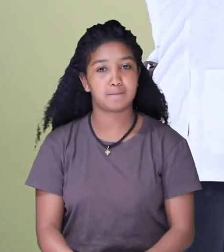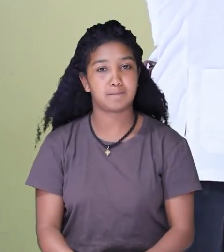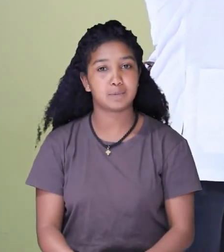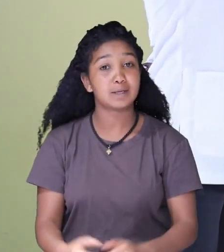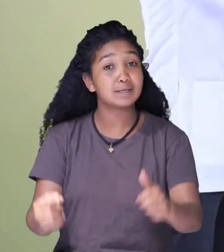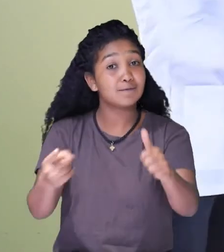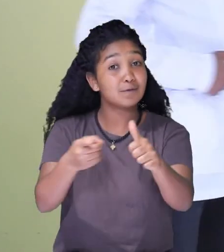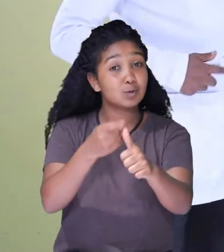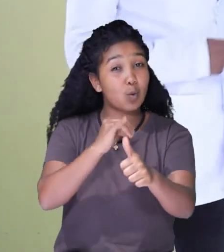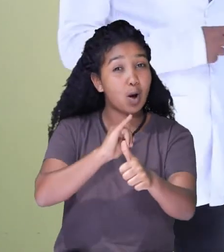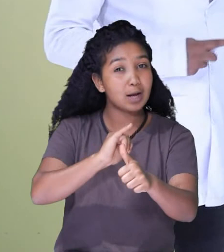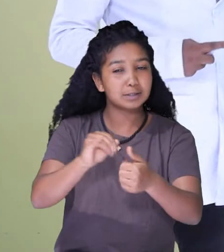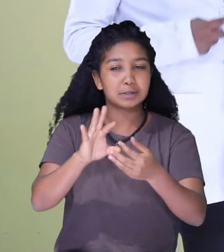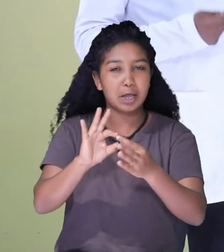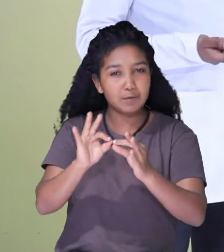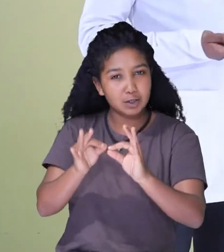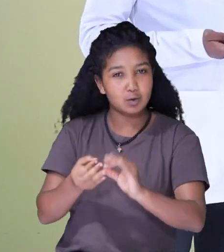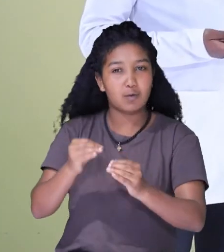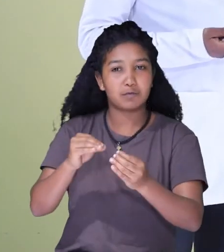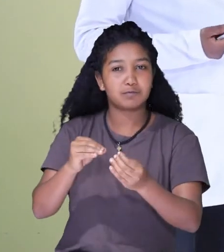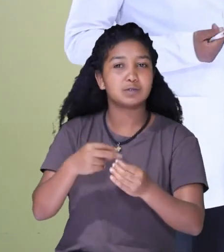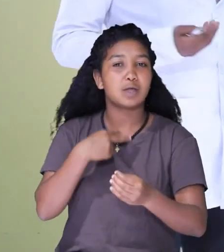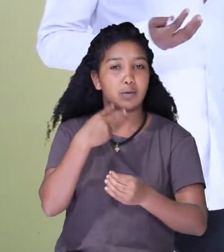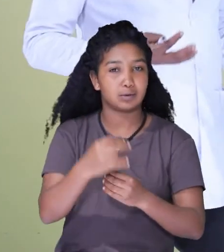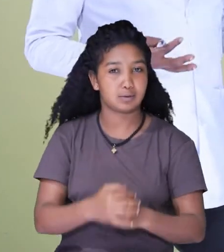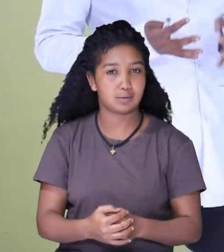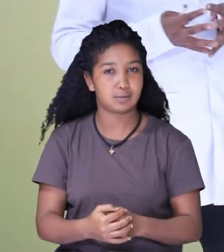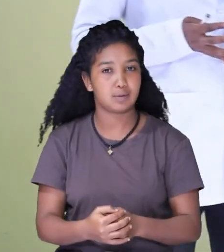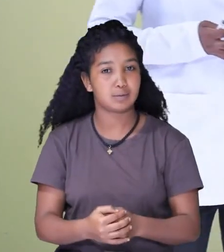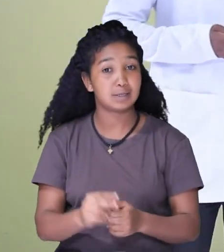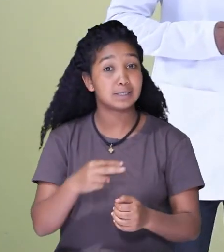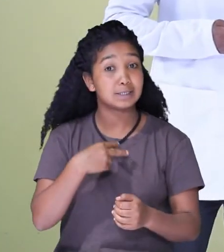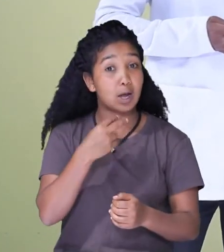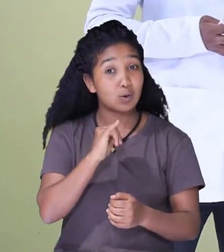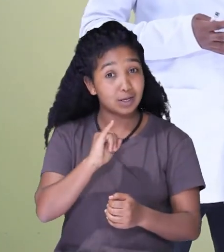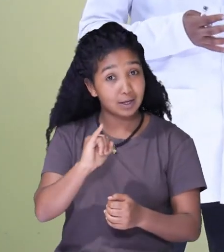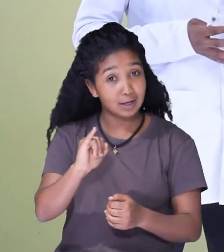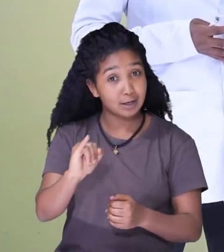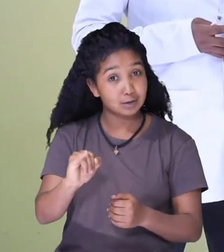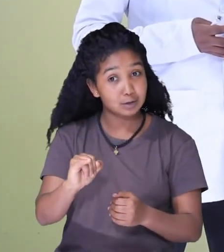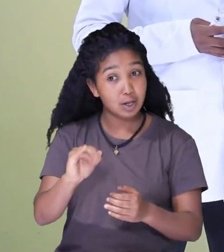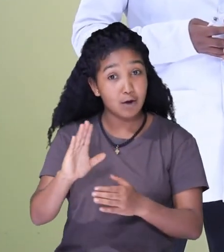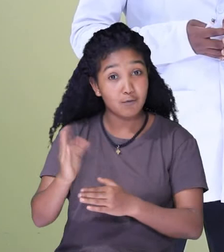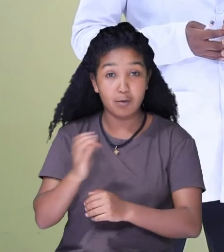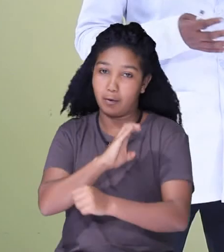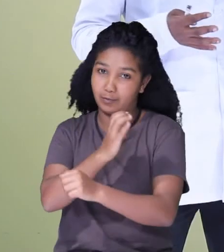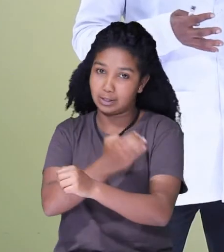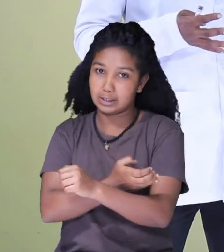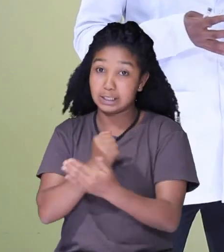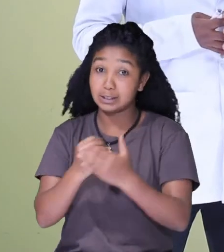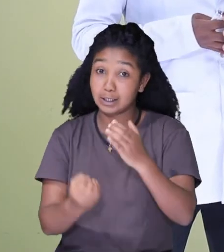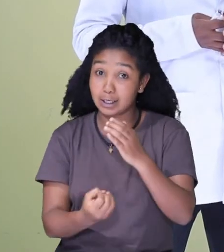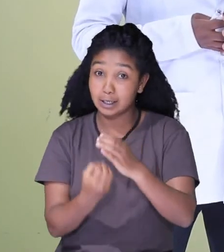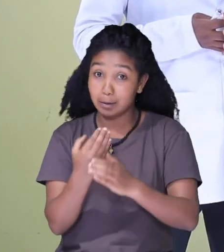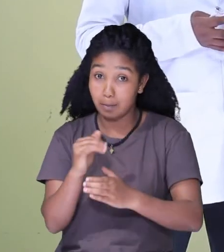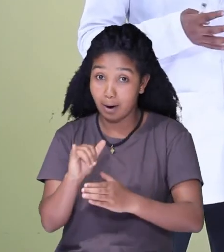The first one is definition of sound. Sound is a form of energy. It's